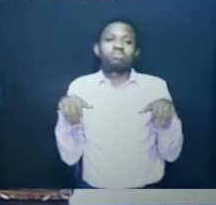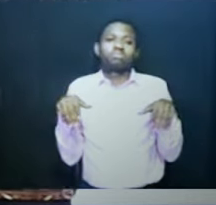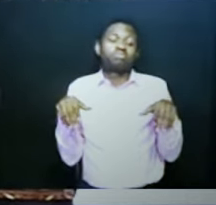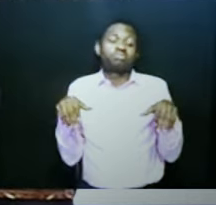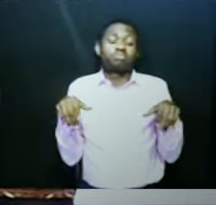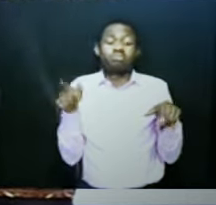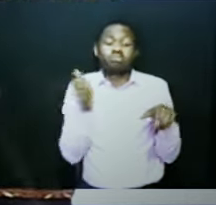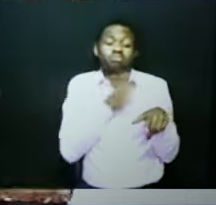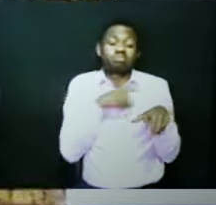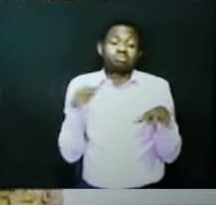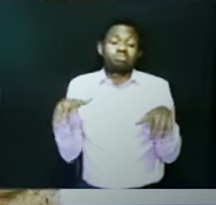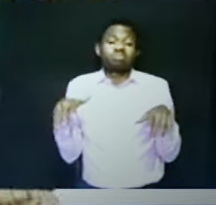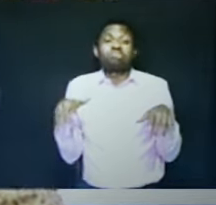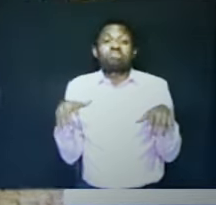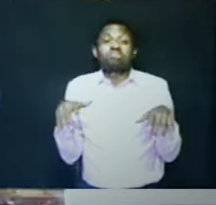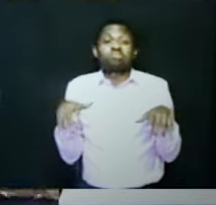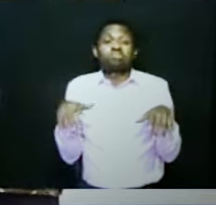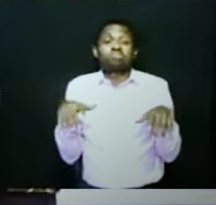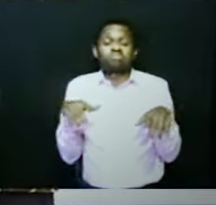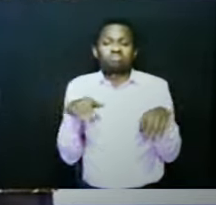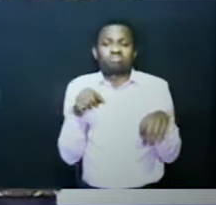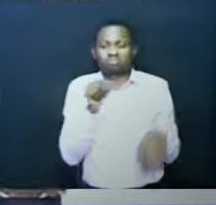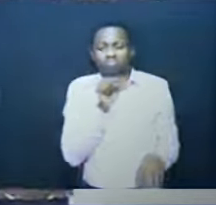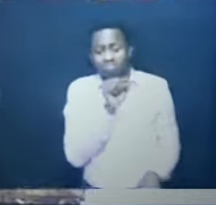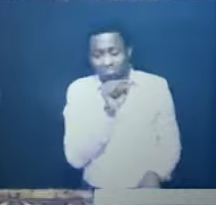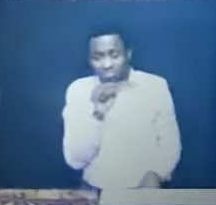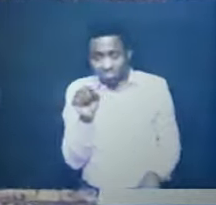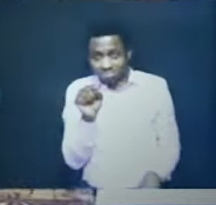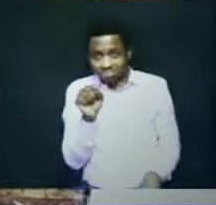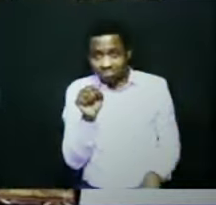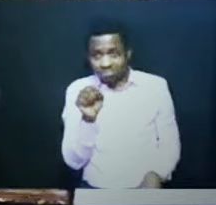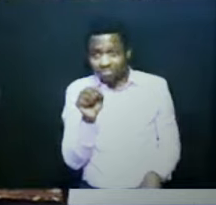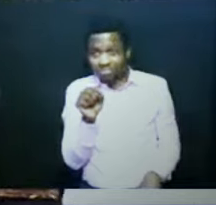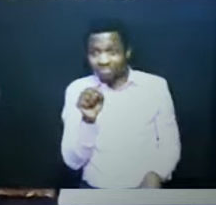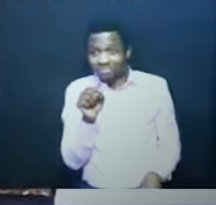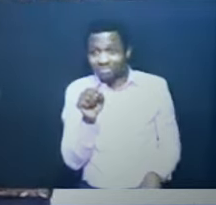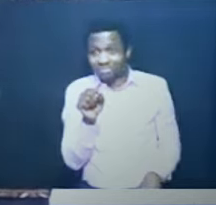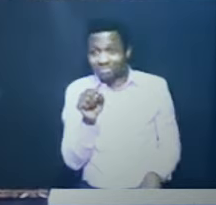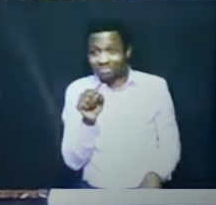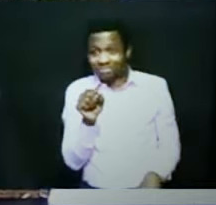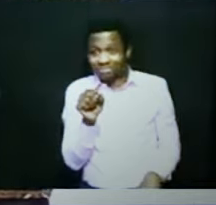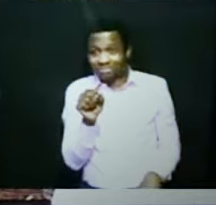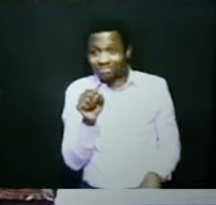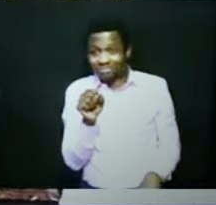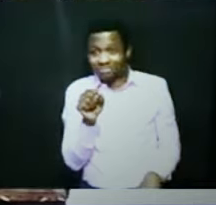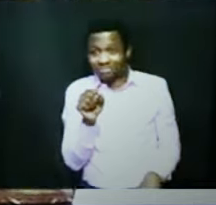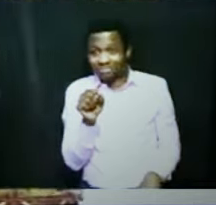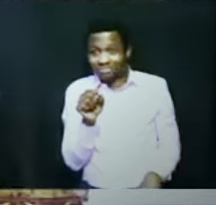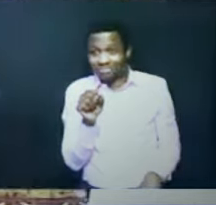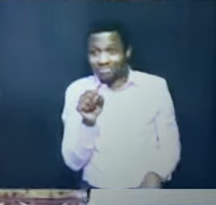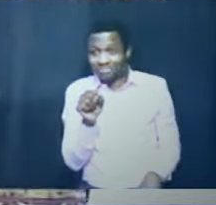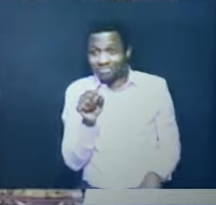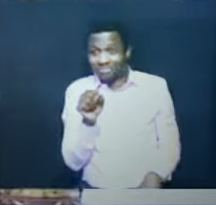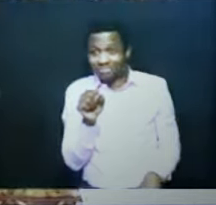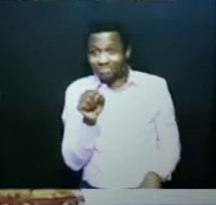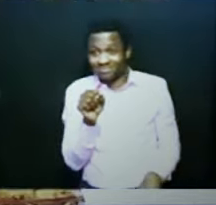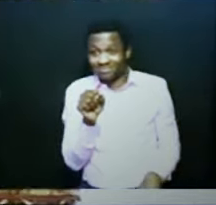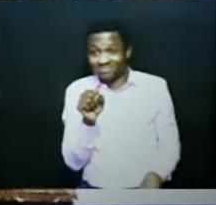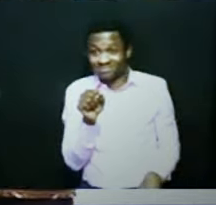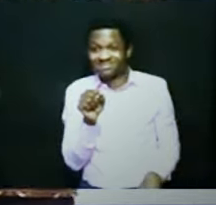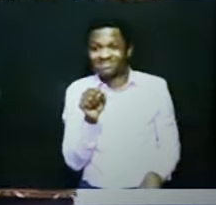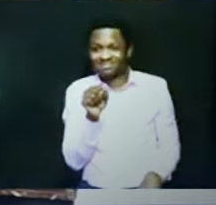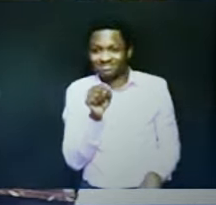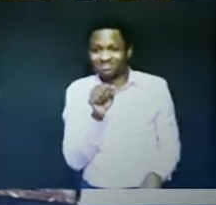mimpuno a madanso kakra. Dash yere. Na chese odi bibia san ho na se